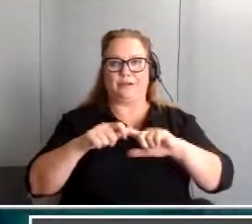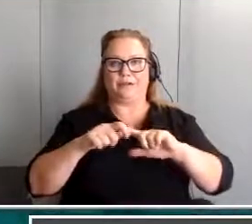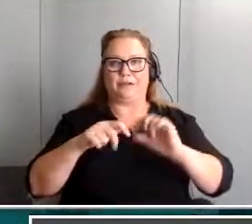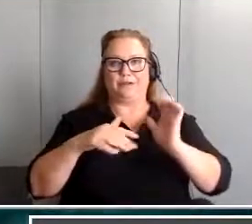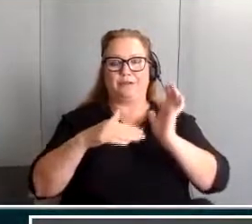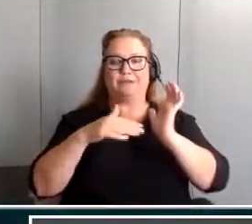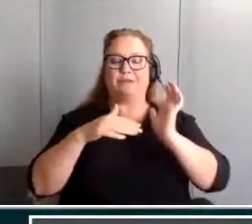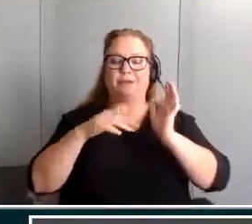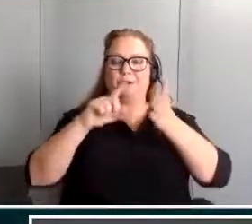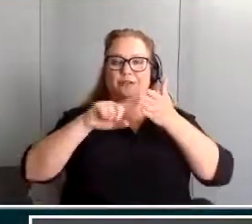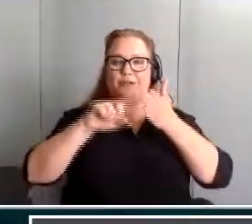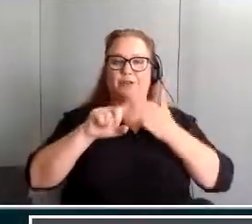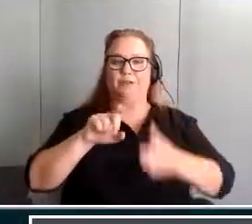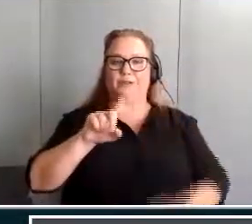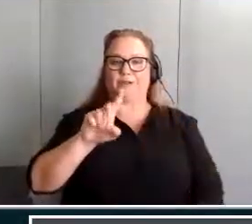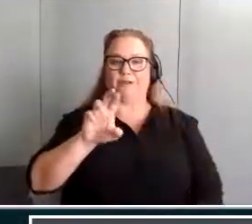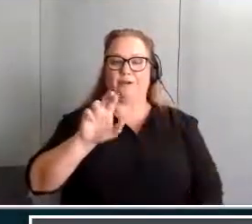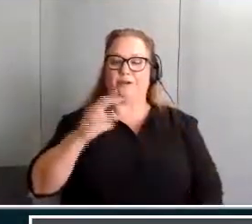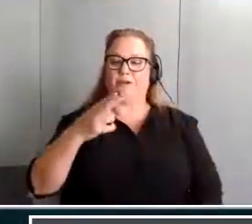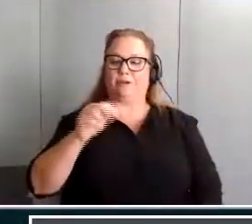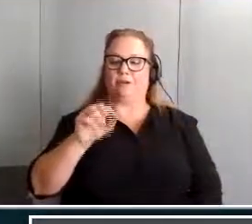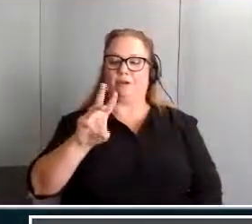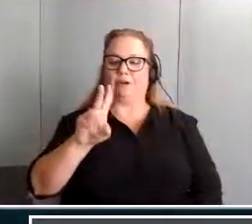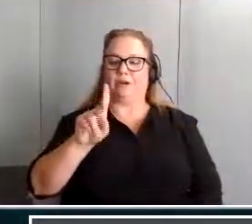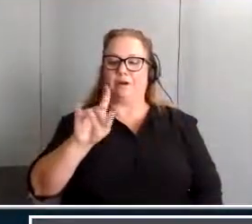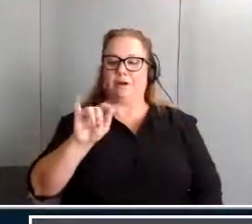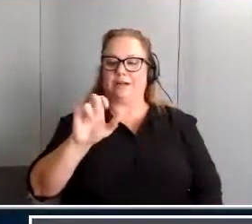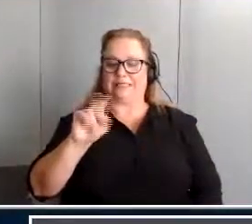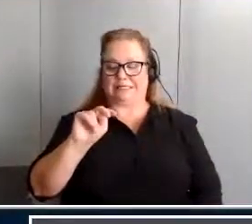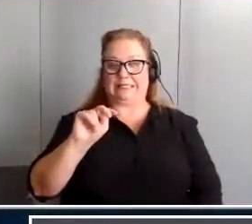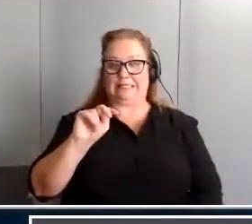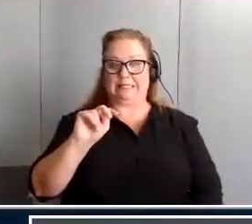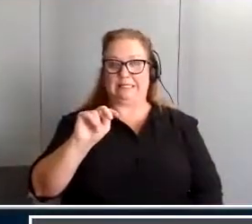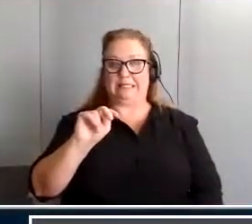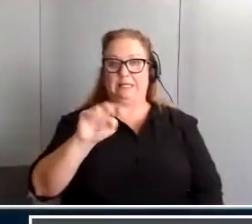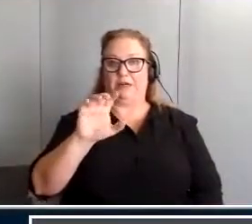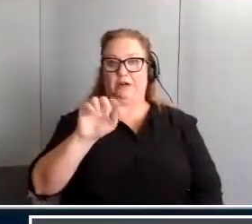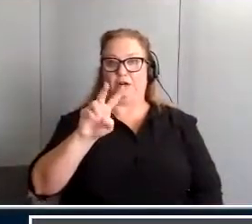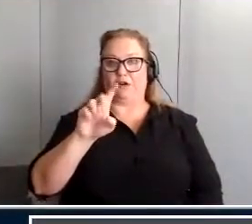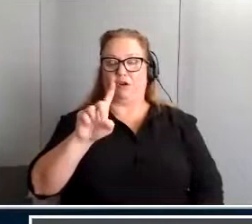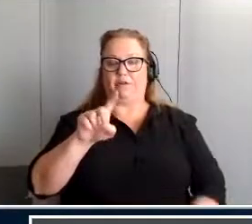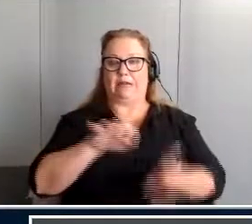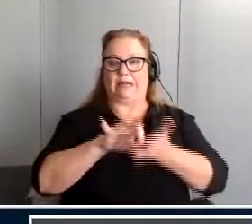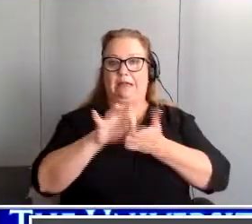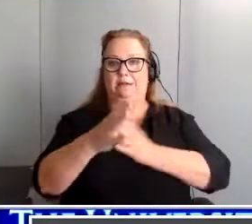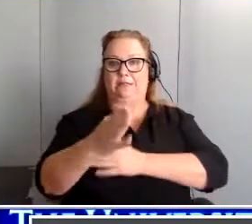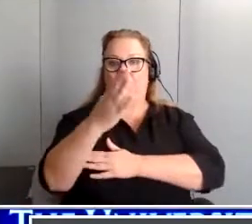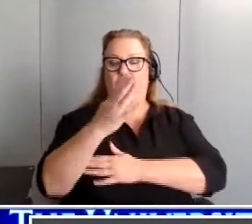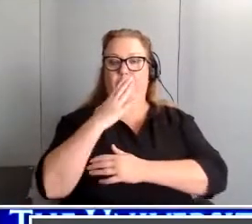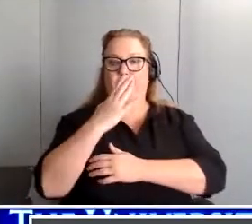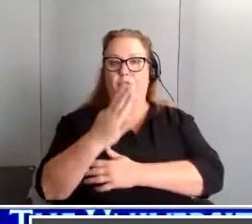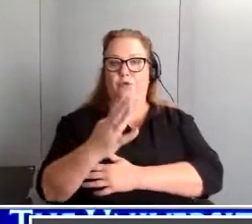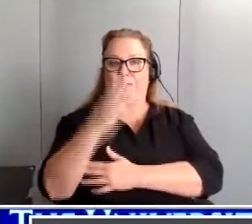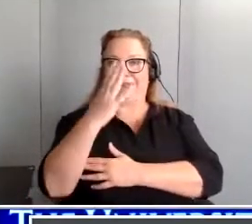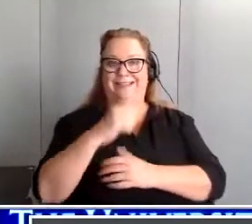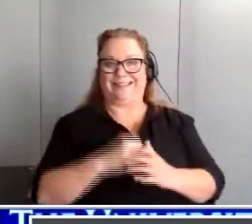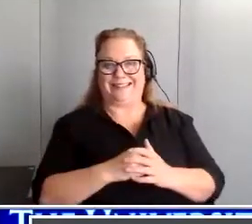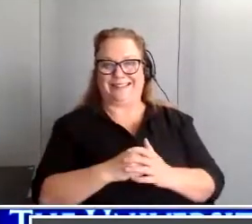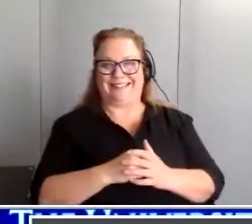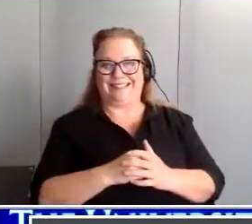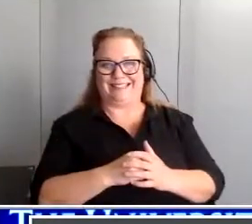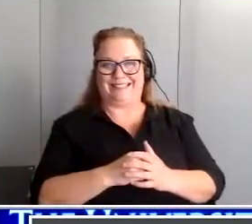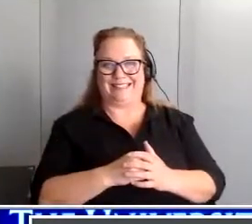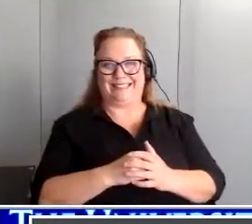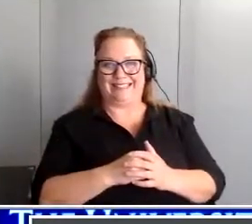Hawkinson, Medical Director of Infection Prevention and Control. He's got our COVID count this morning. Good morning. How are you, both of you? I'm good,